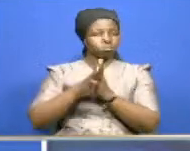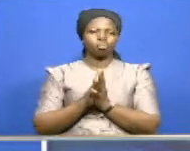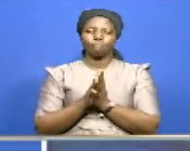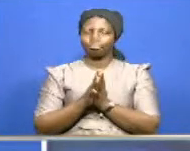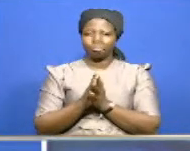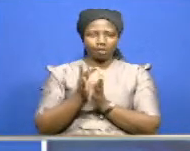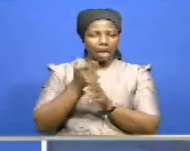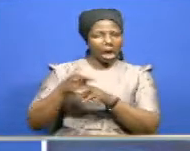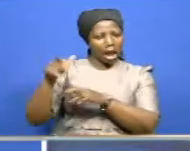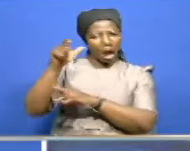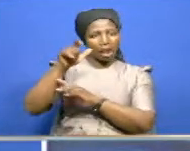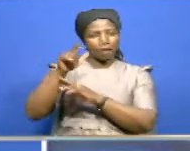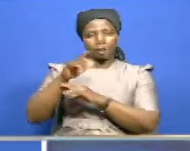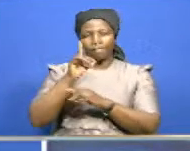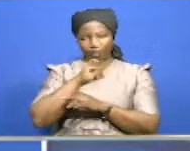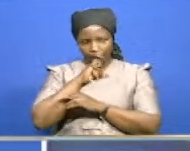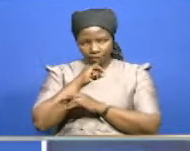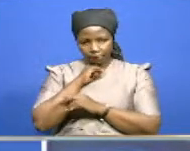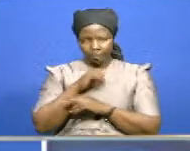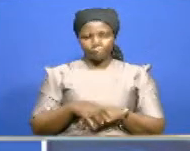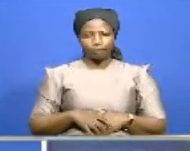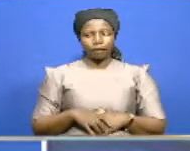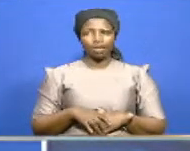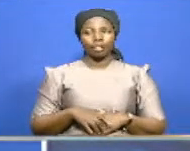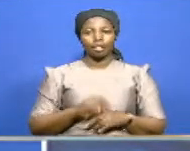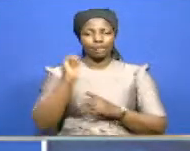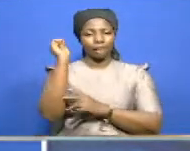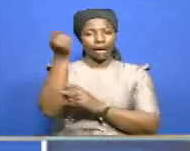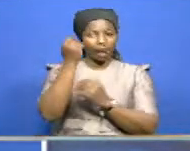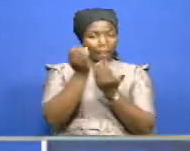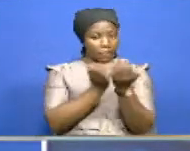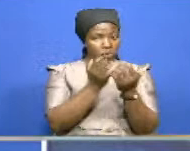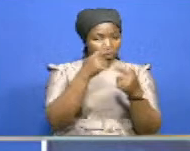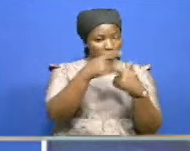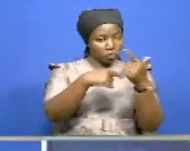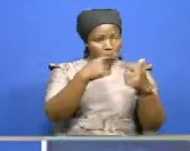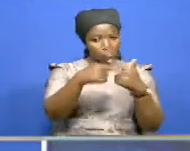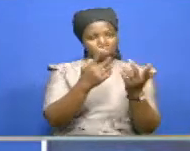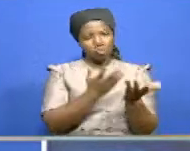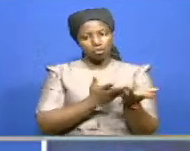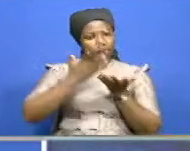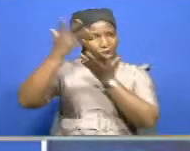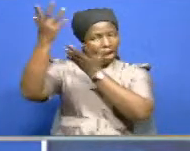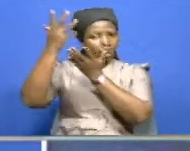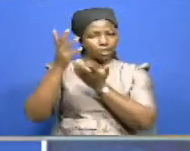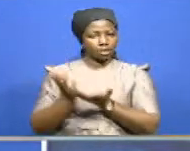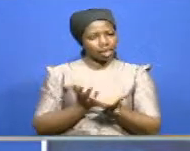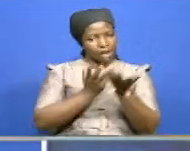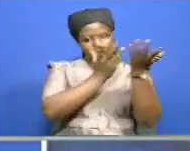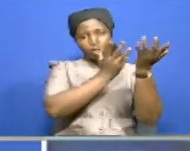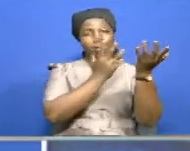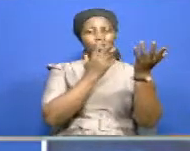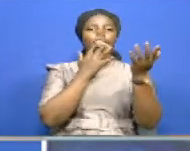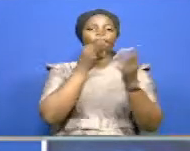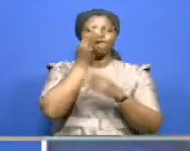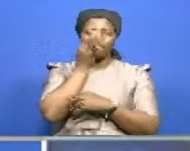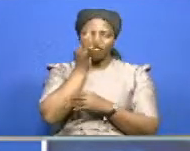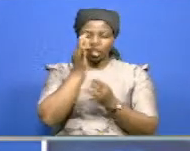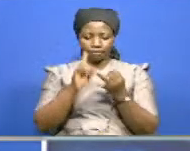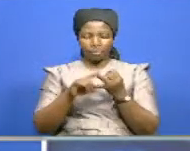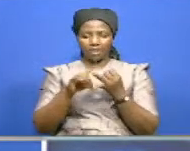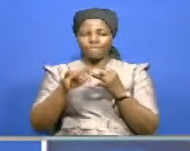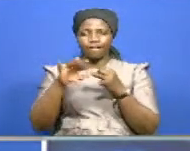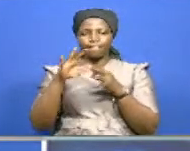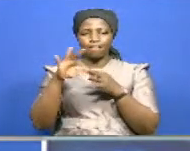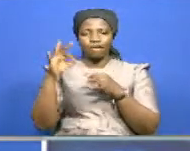times, Kenyan businesses continue to export seasonal fruit, vegetables and